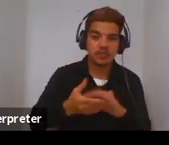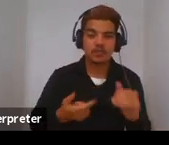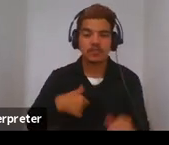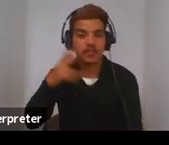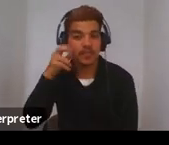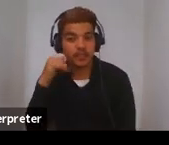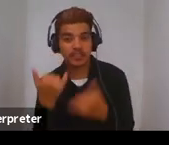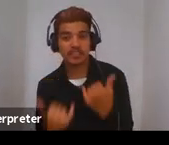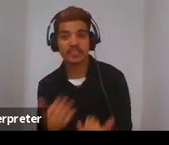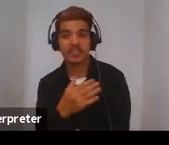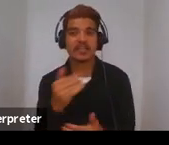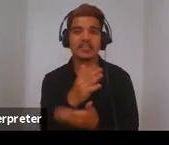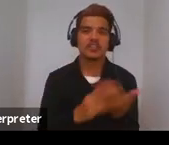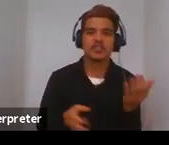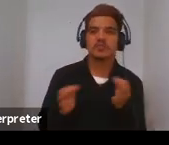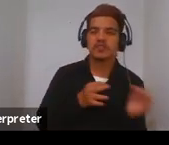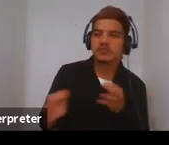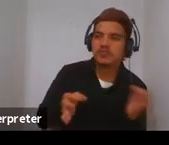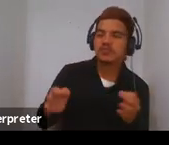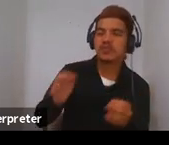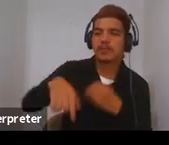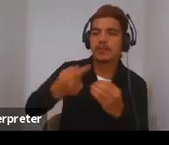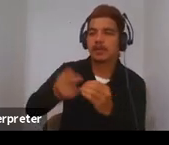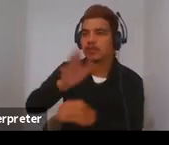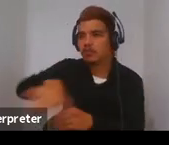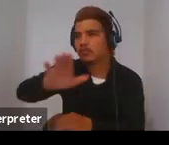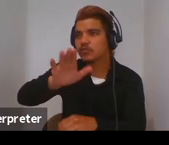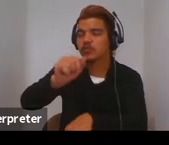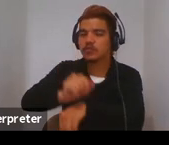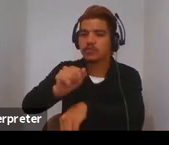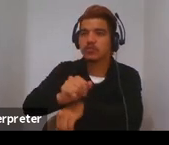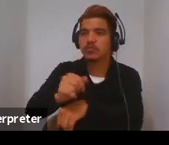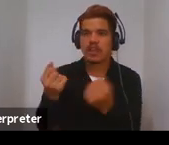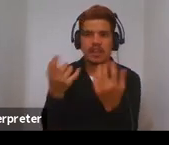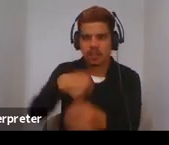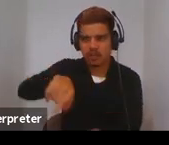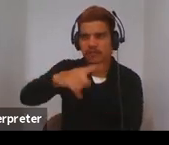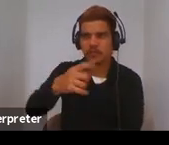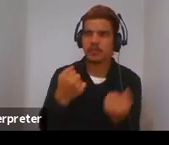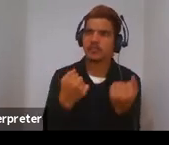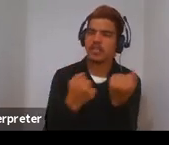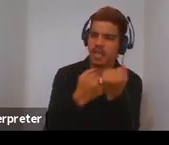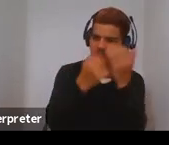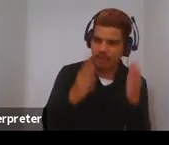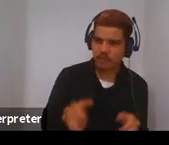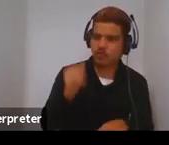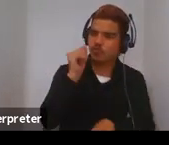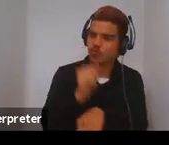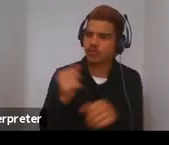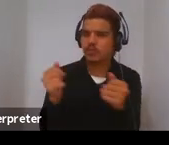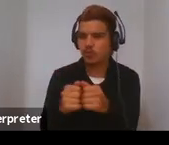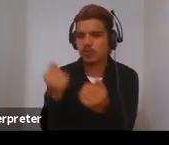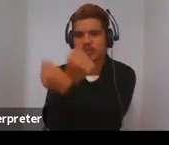from some of the descriptions of your work, a lot of you already are advocates working with survivors or have